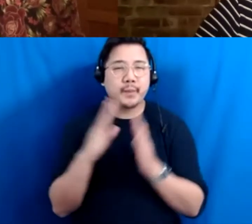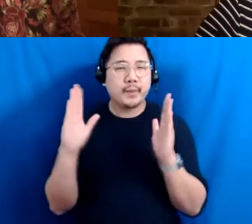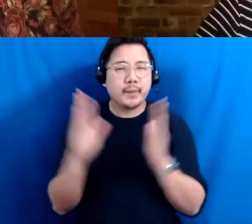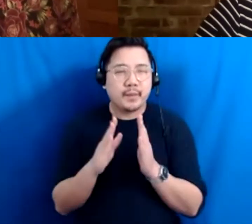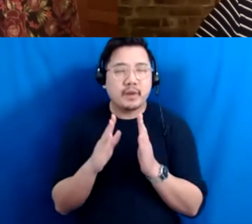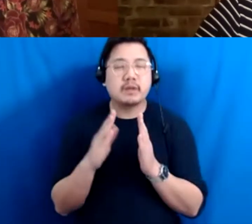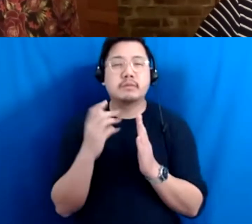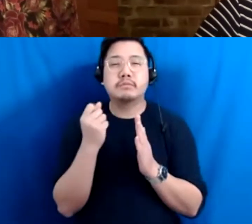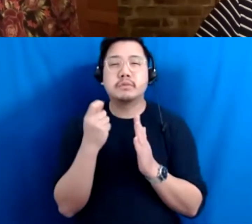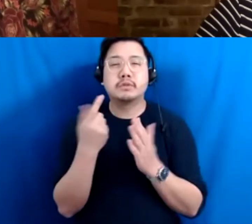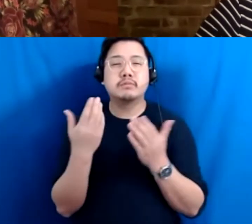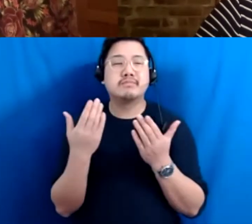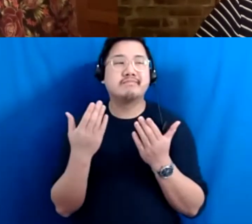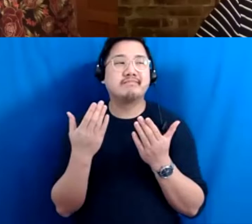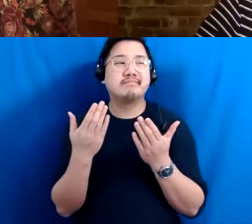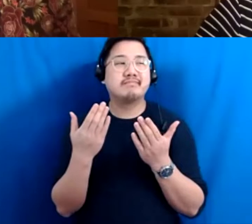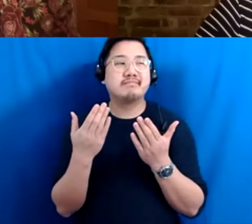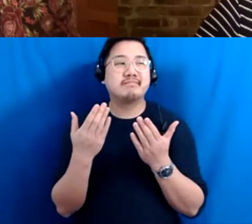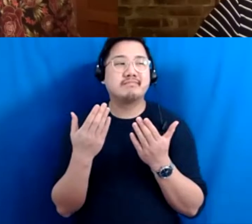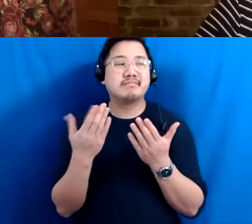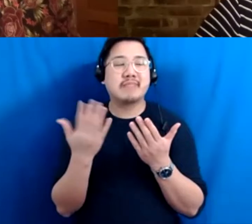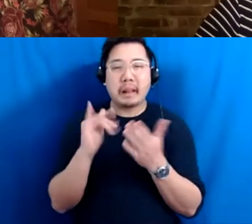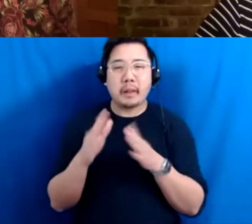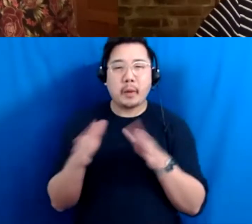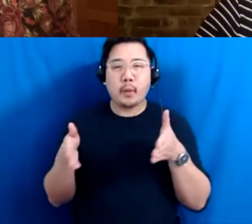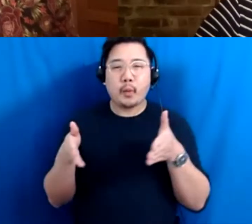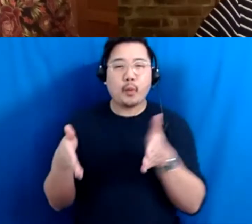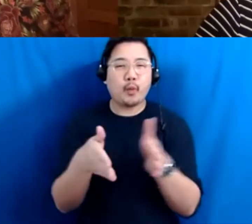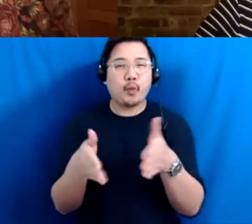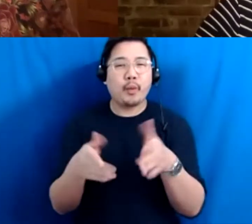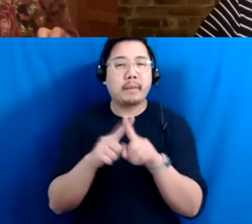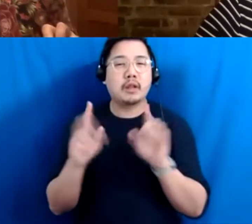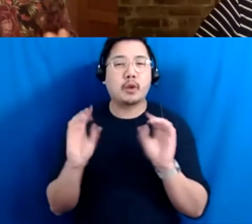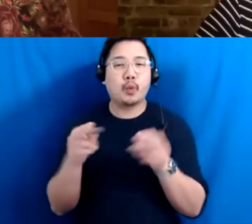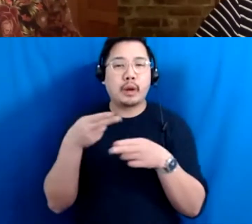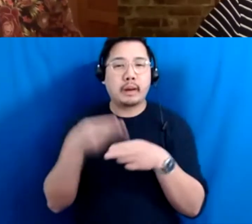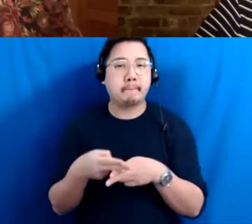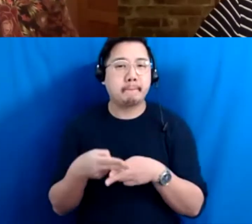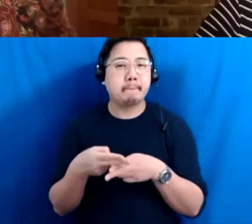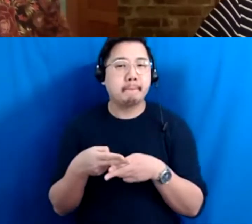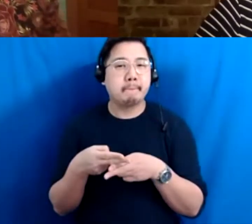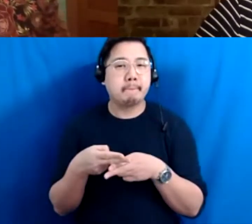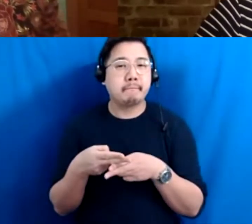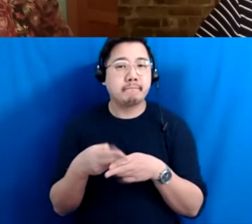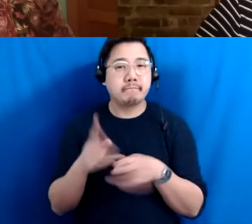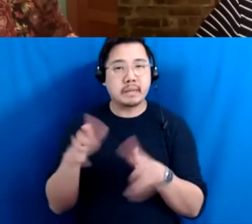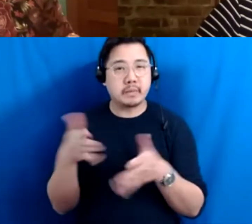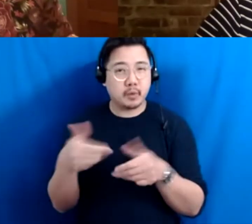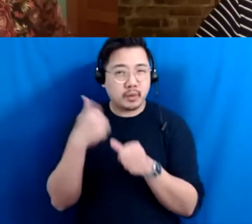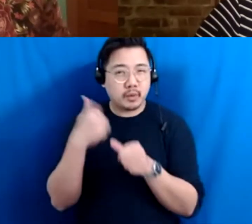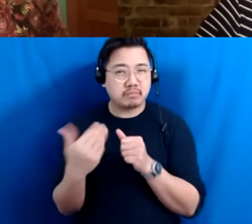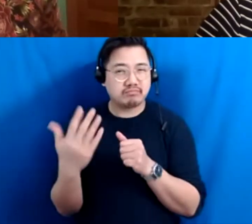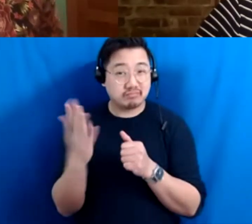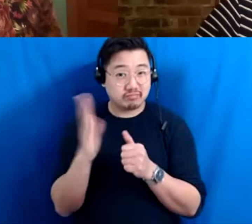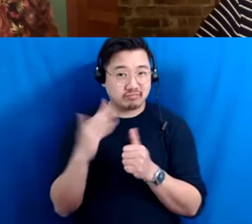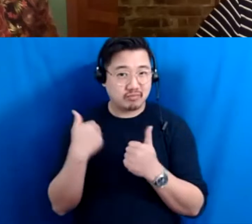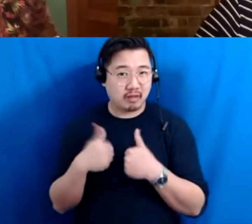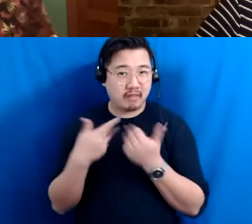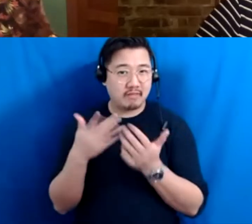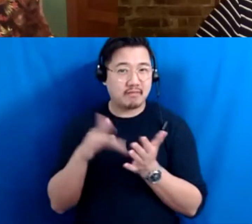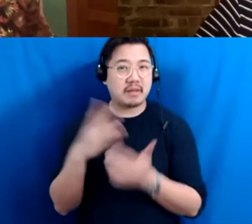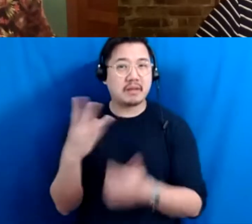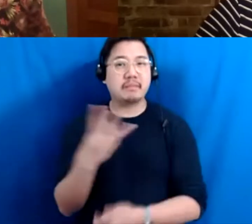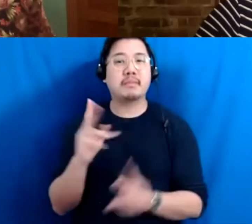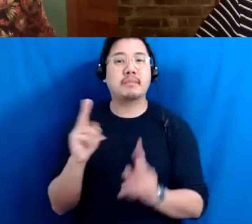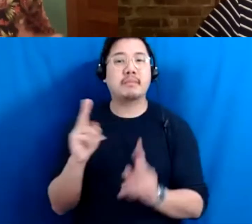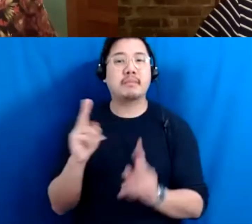they don't have names. You probably remember from being in the Midwest, people would get